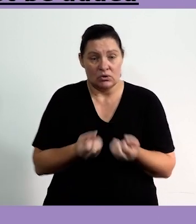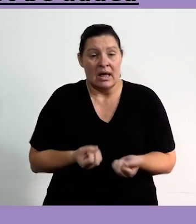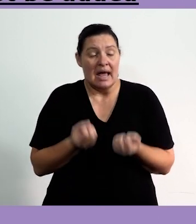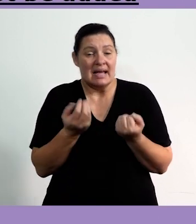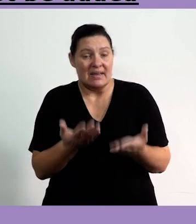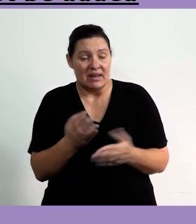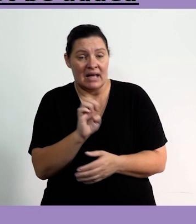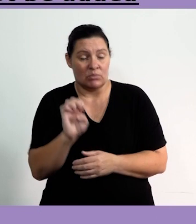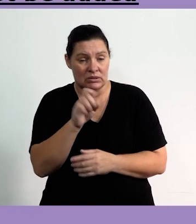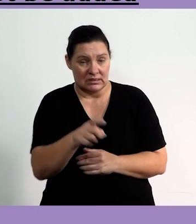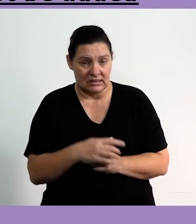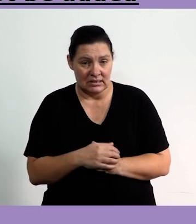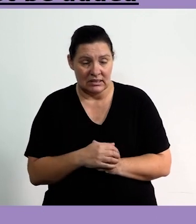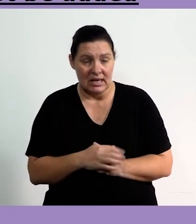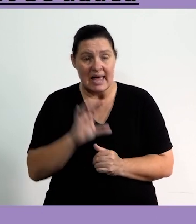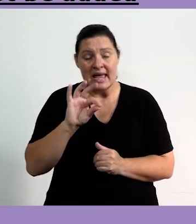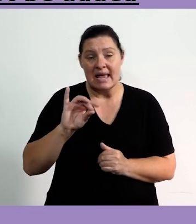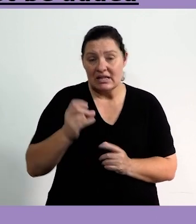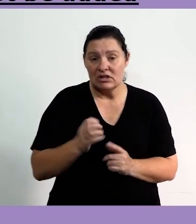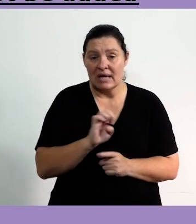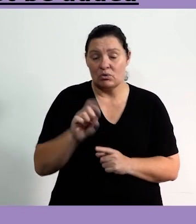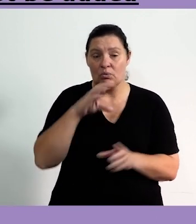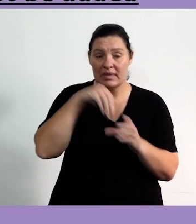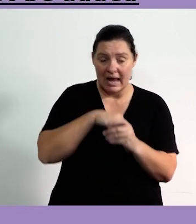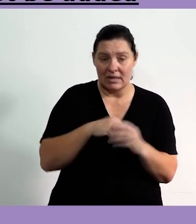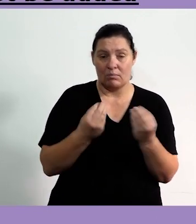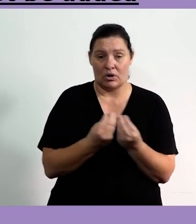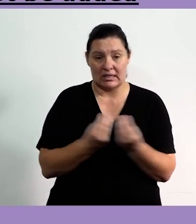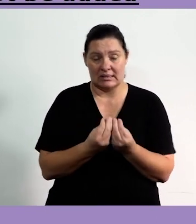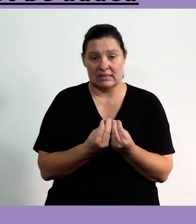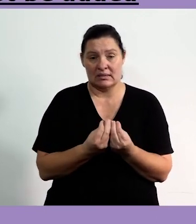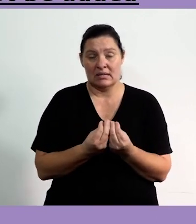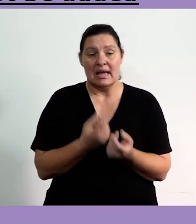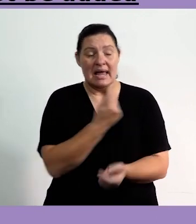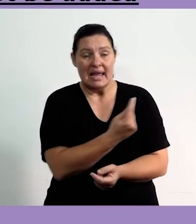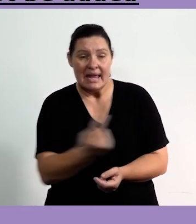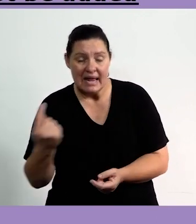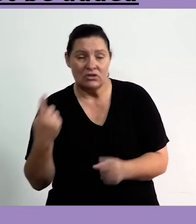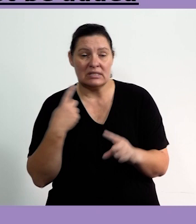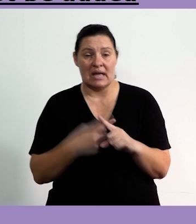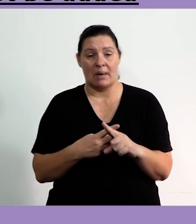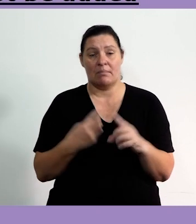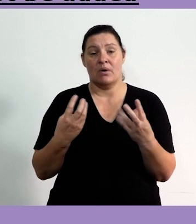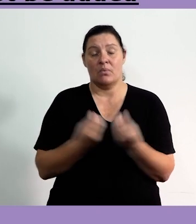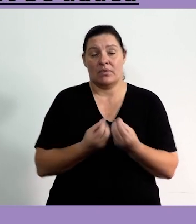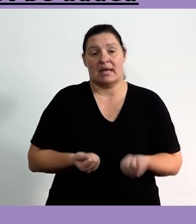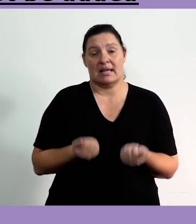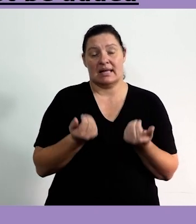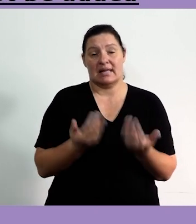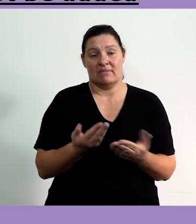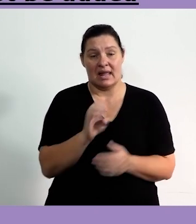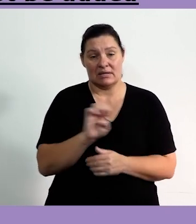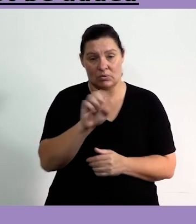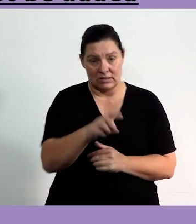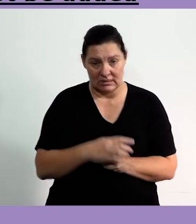a product to a given exponent, every exponent in the product will each multiply with